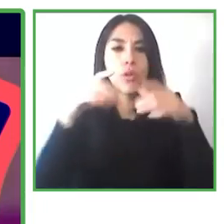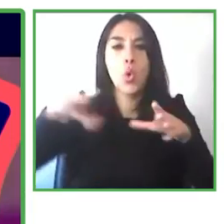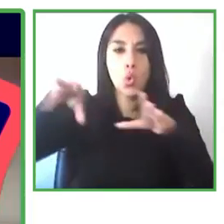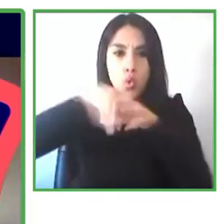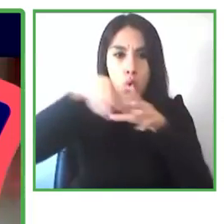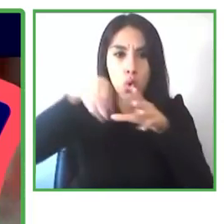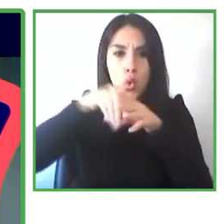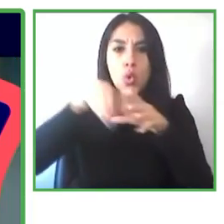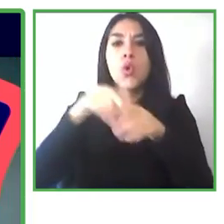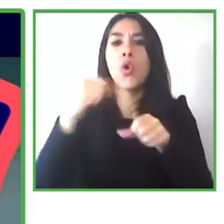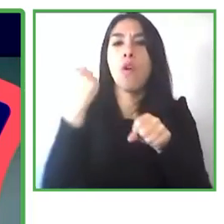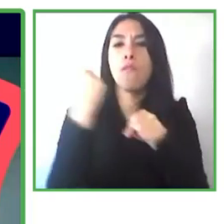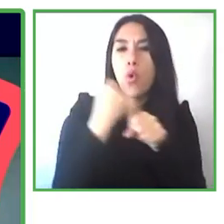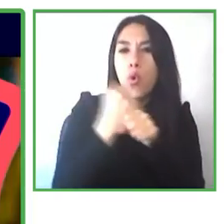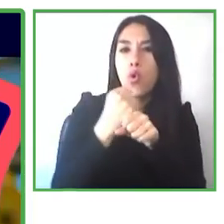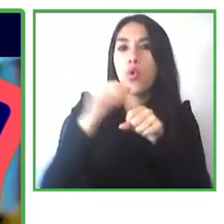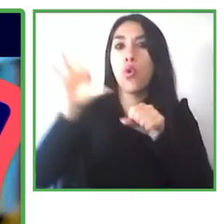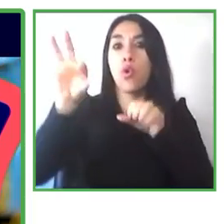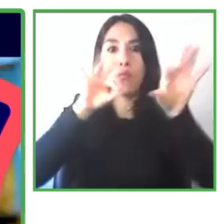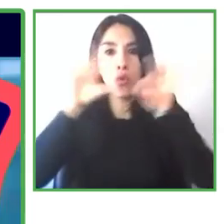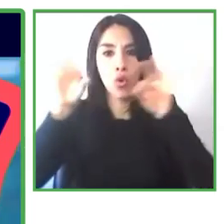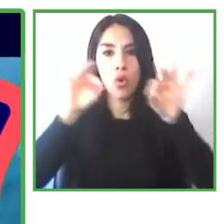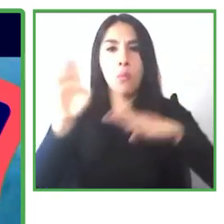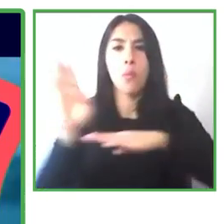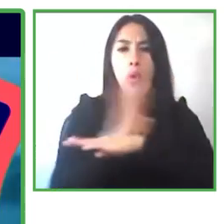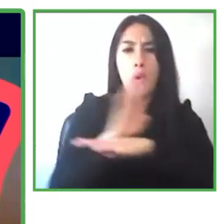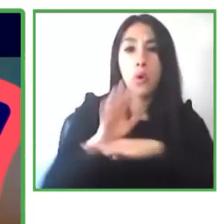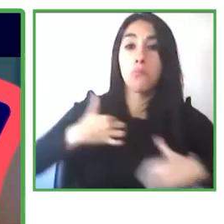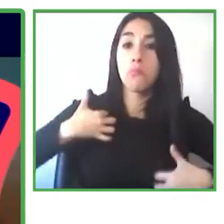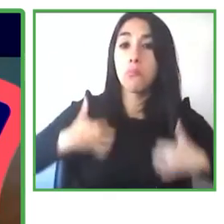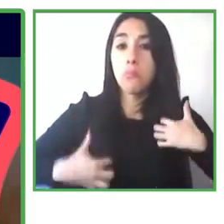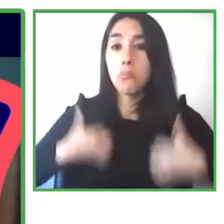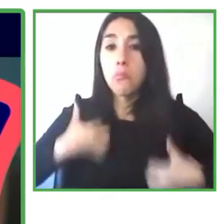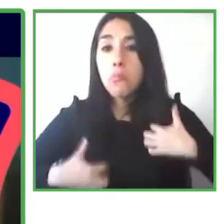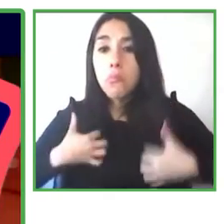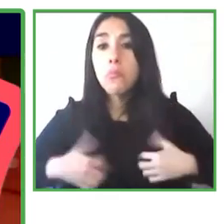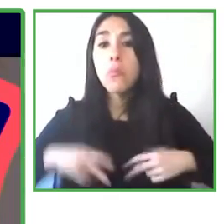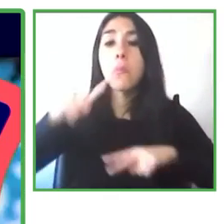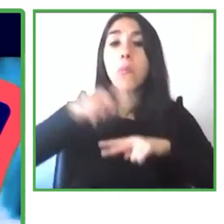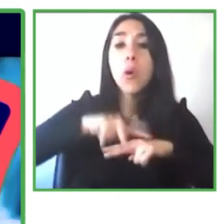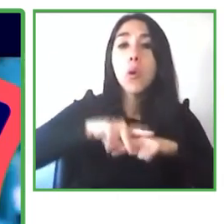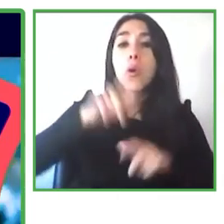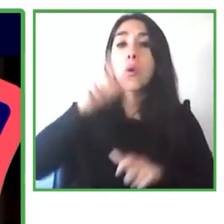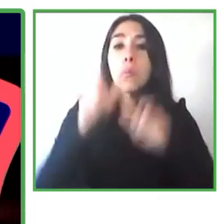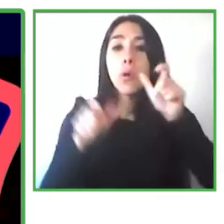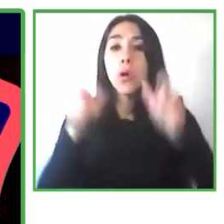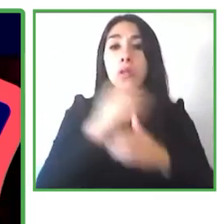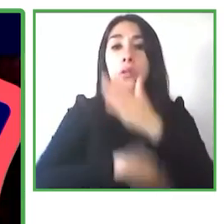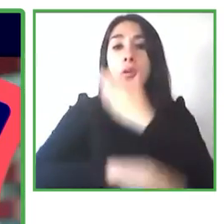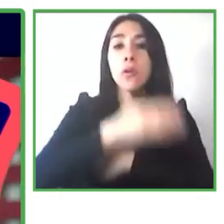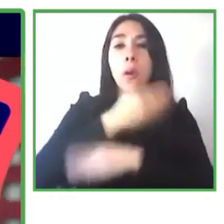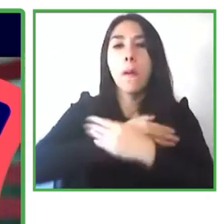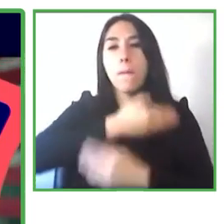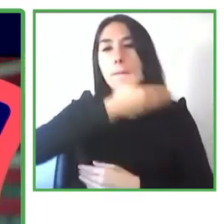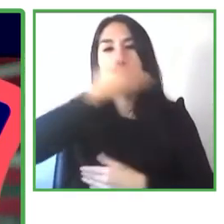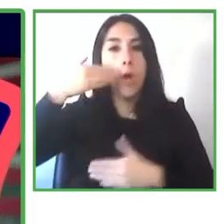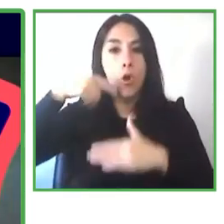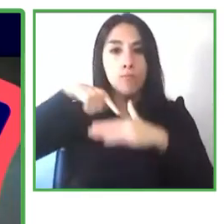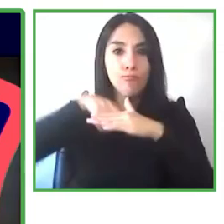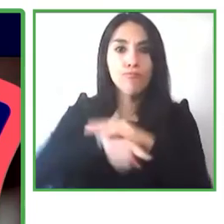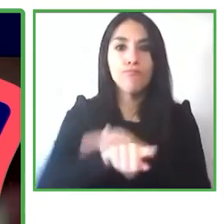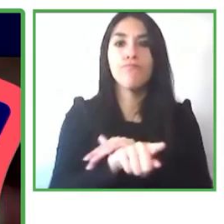Empresas Amigas de la Inclusión. This is to include people with disabilities and to improve in